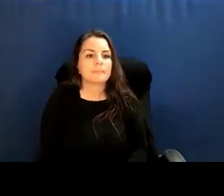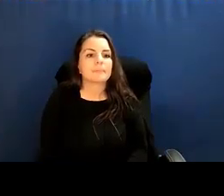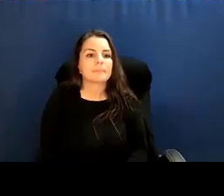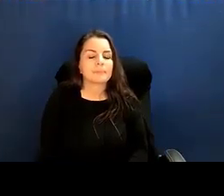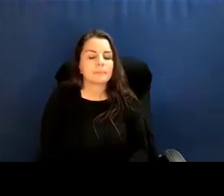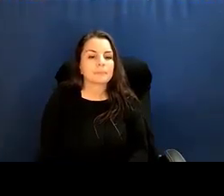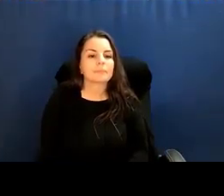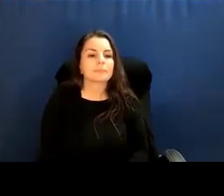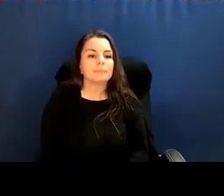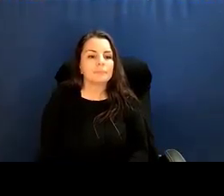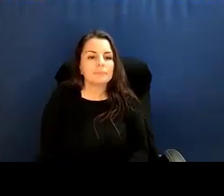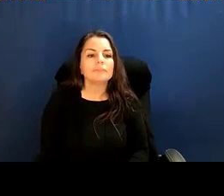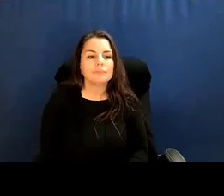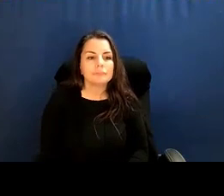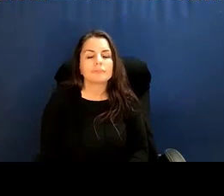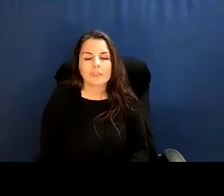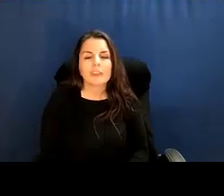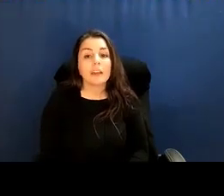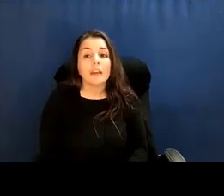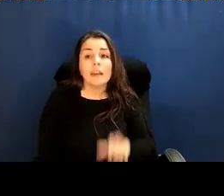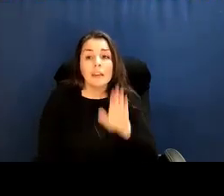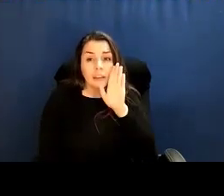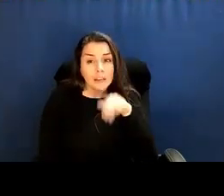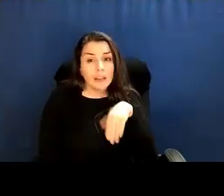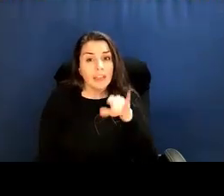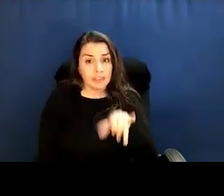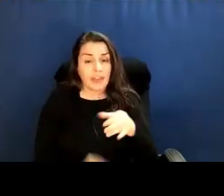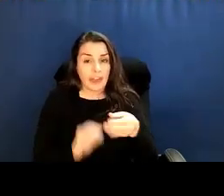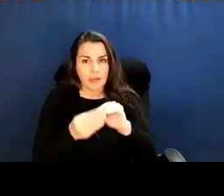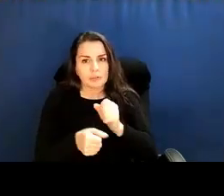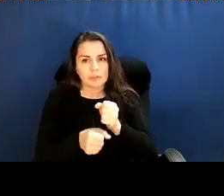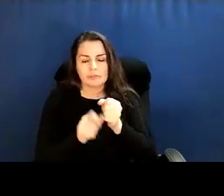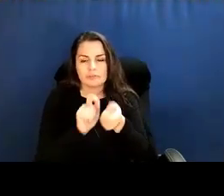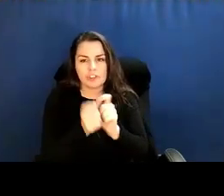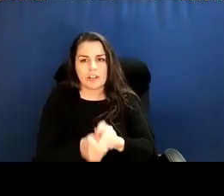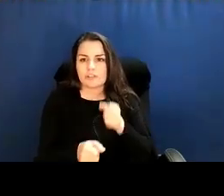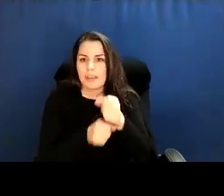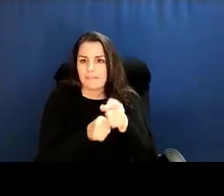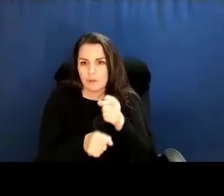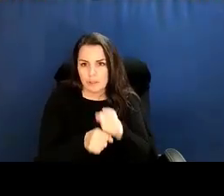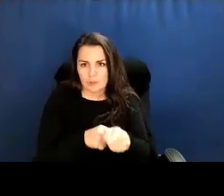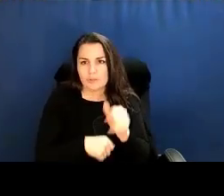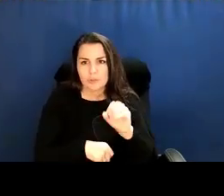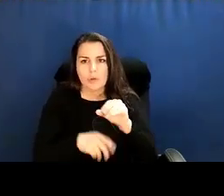And there are pretty much changes every year. So check it out before you do the budget on the application.